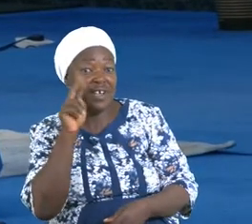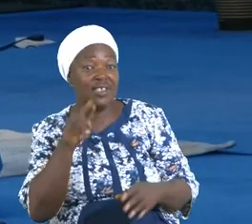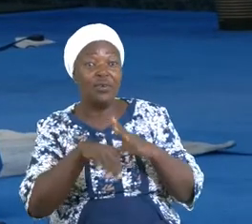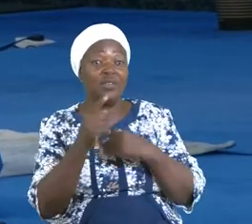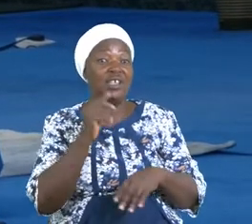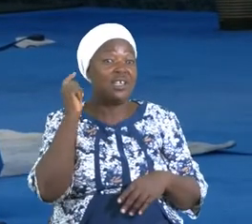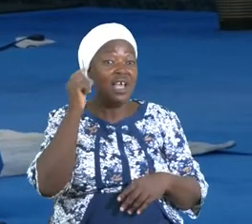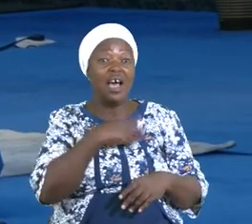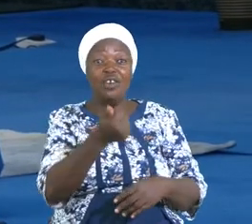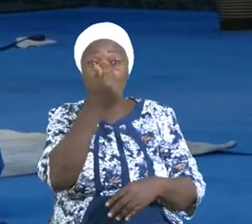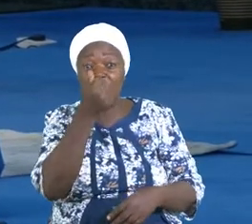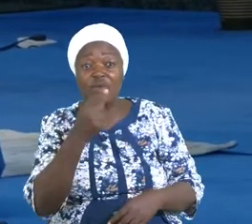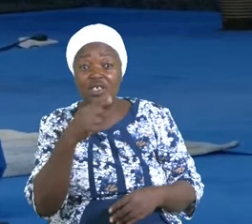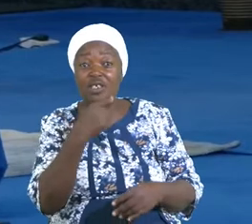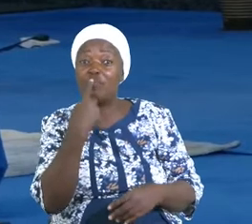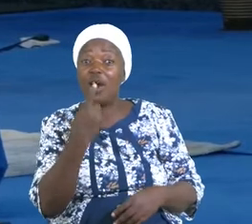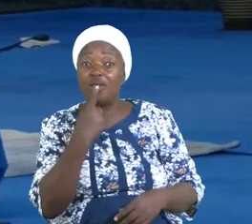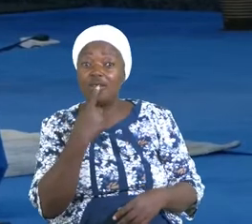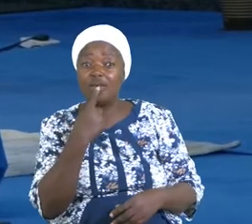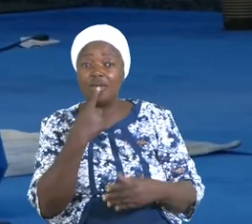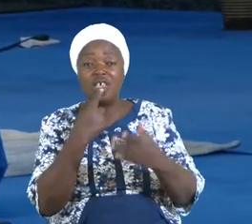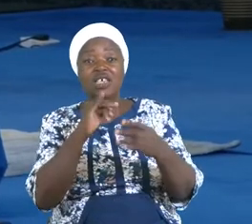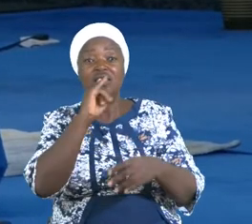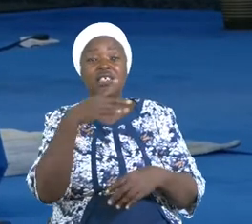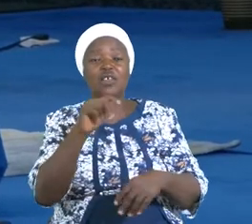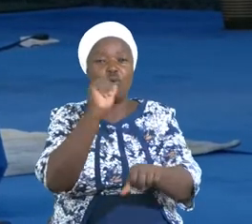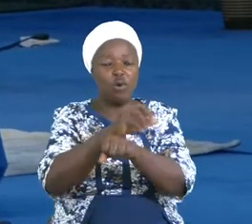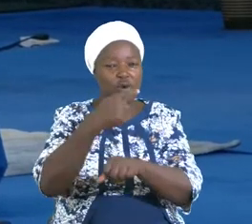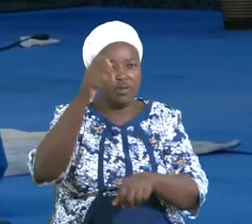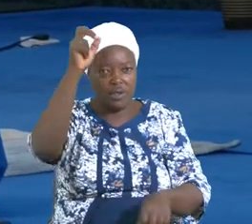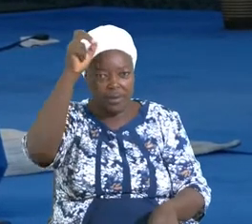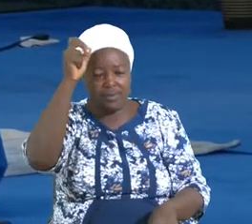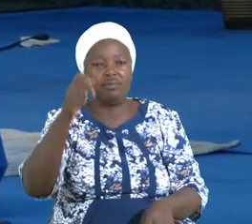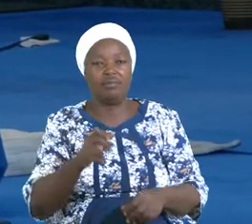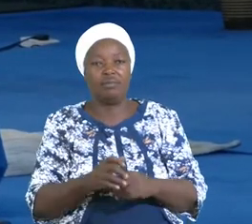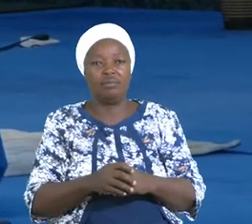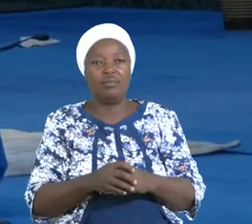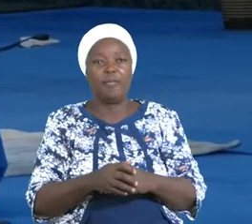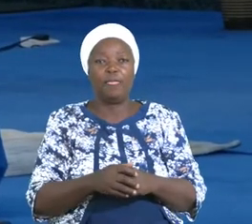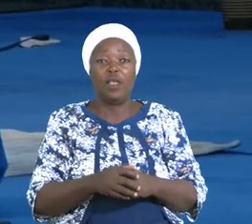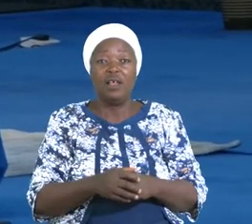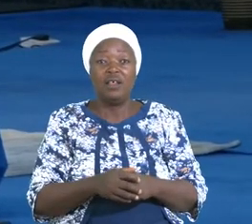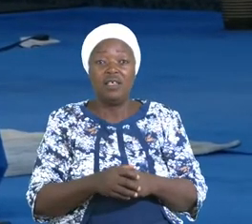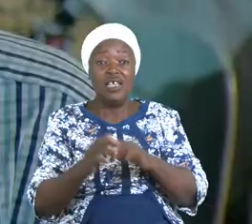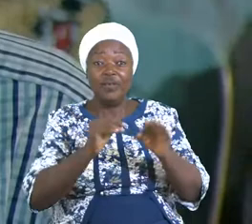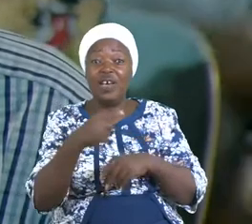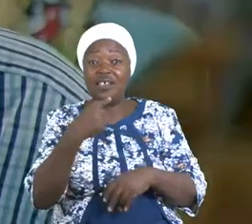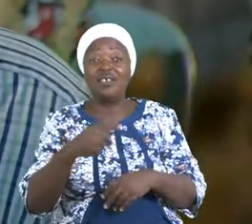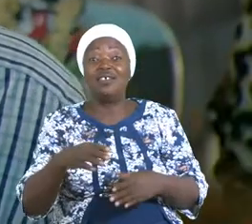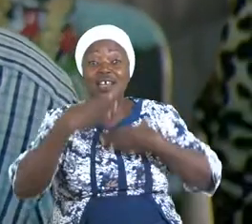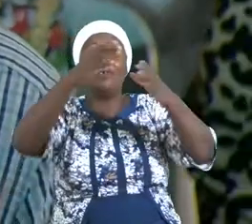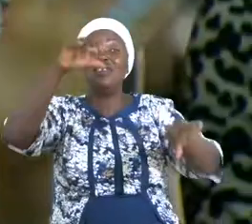and the dumbness in the mouth is the work of the devil. If you accept that, say yes.